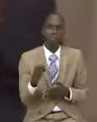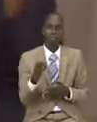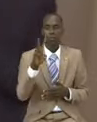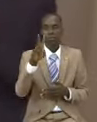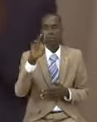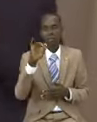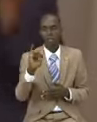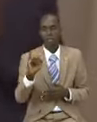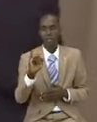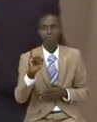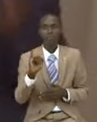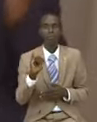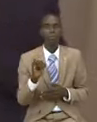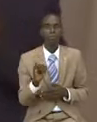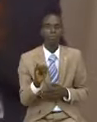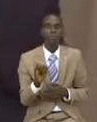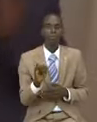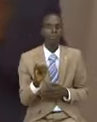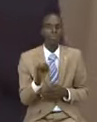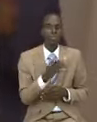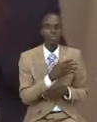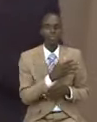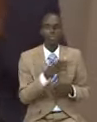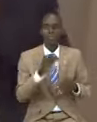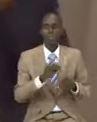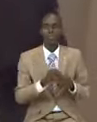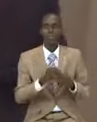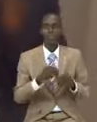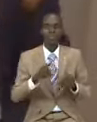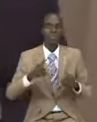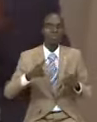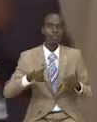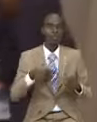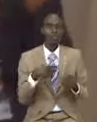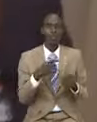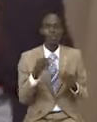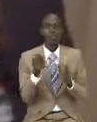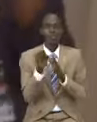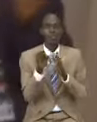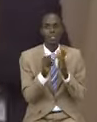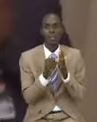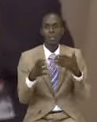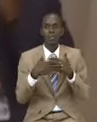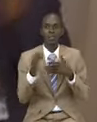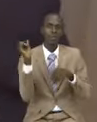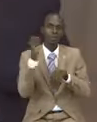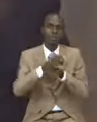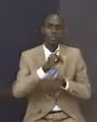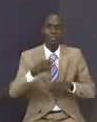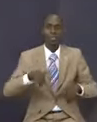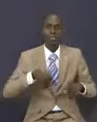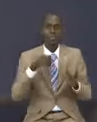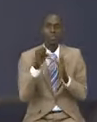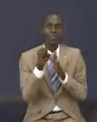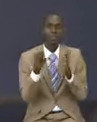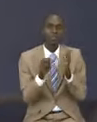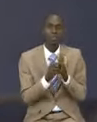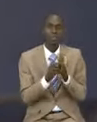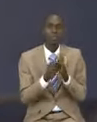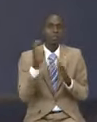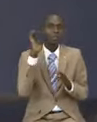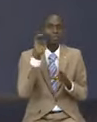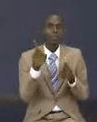extended his territory to Lagos State. After conquering Lagos State, he